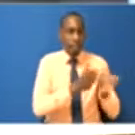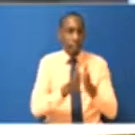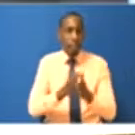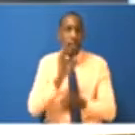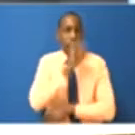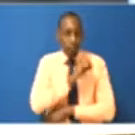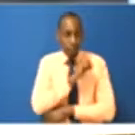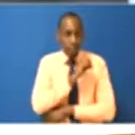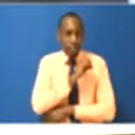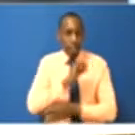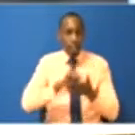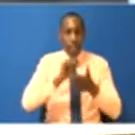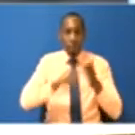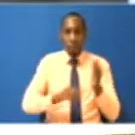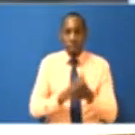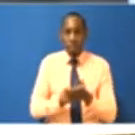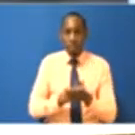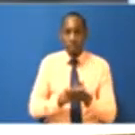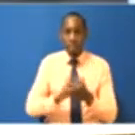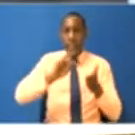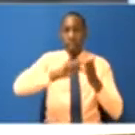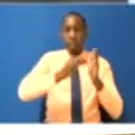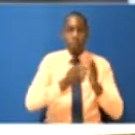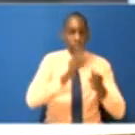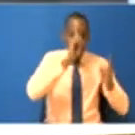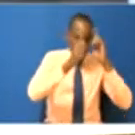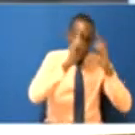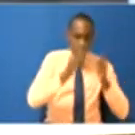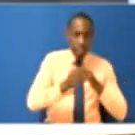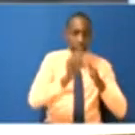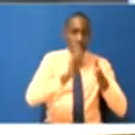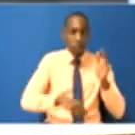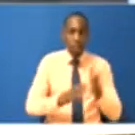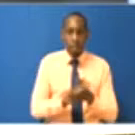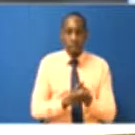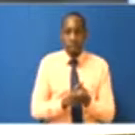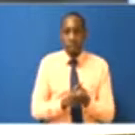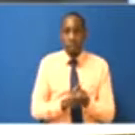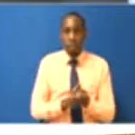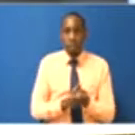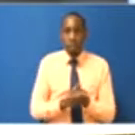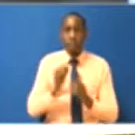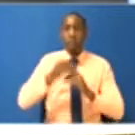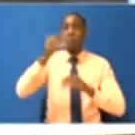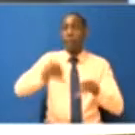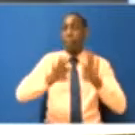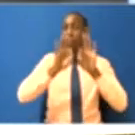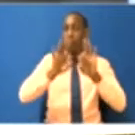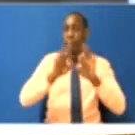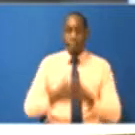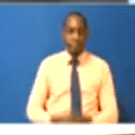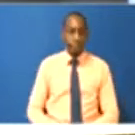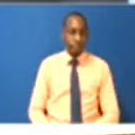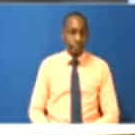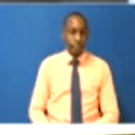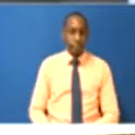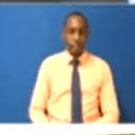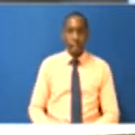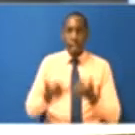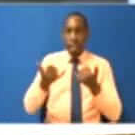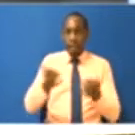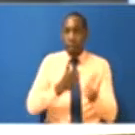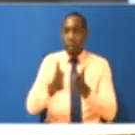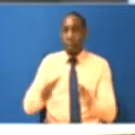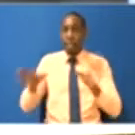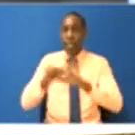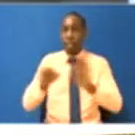assuming that disparate projects will result into some coherent future whole is the plan